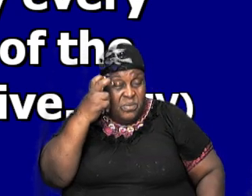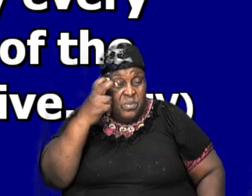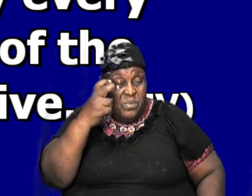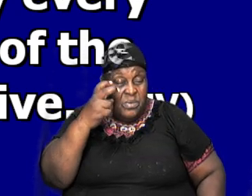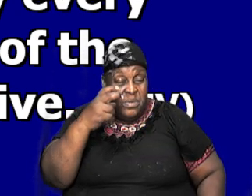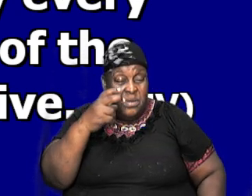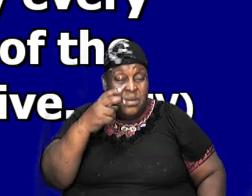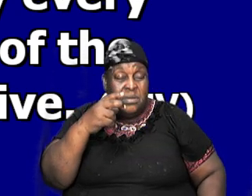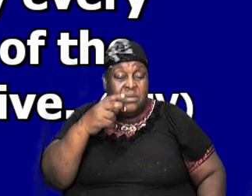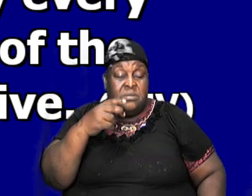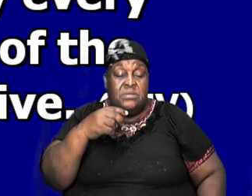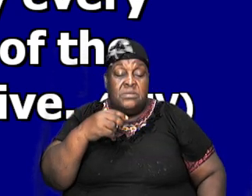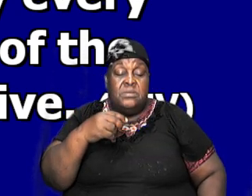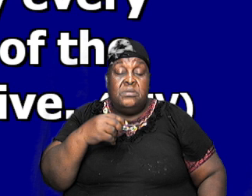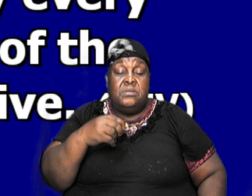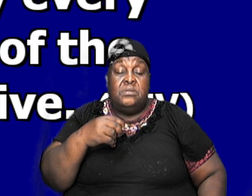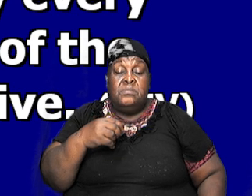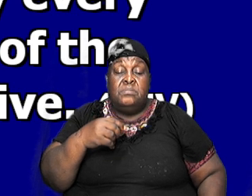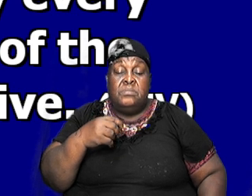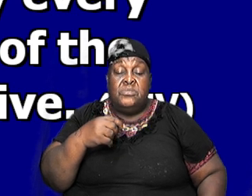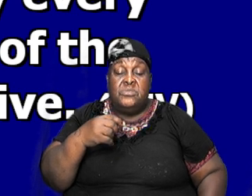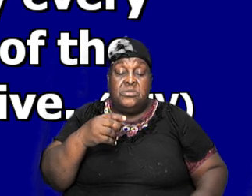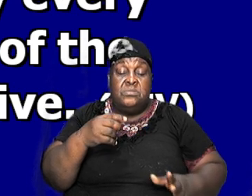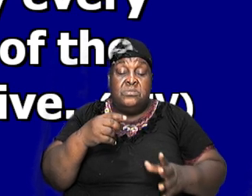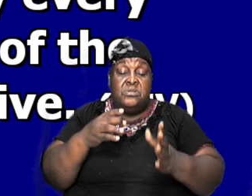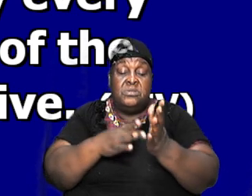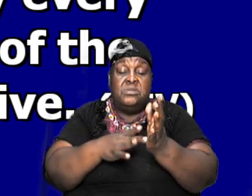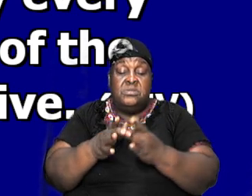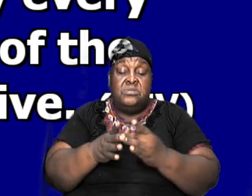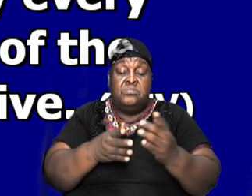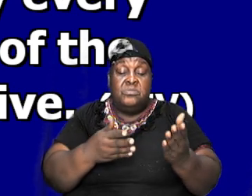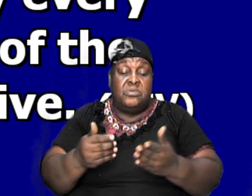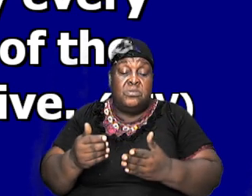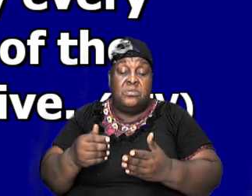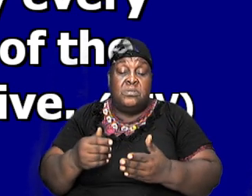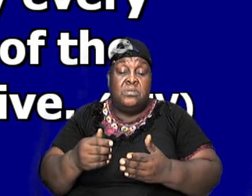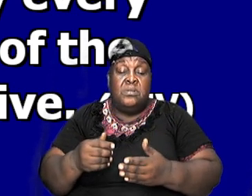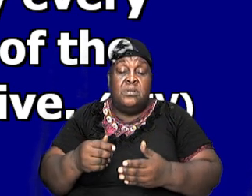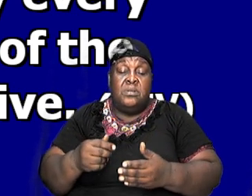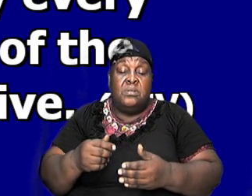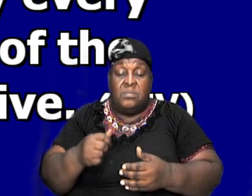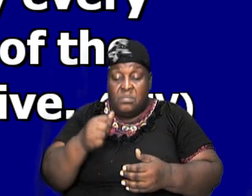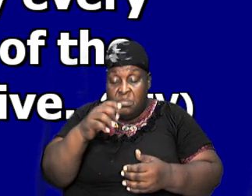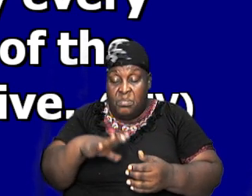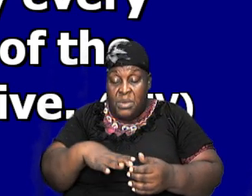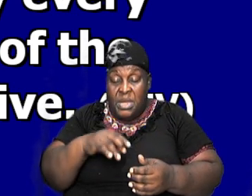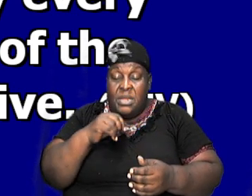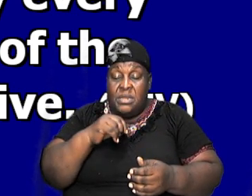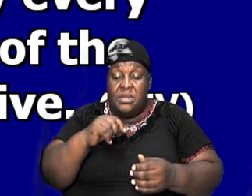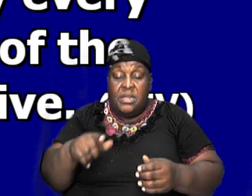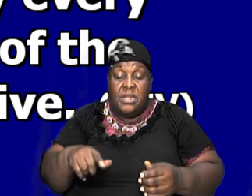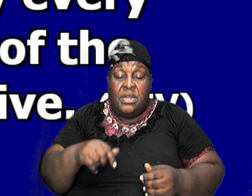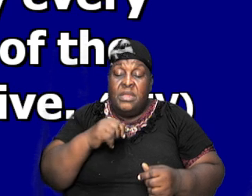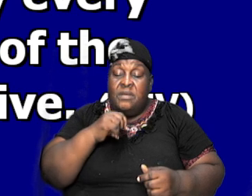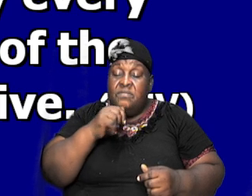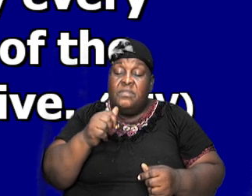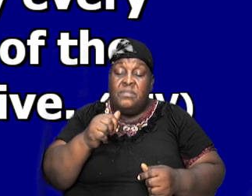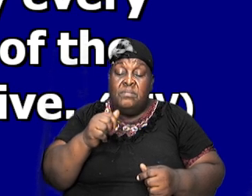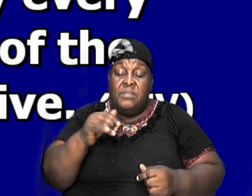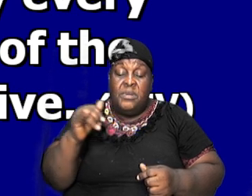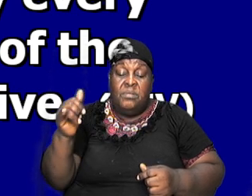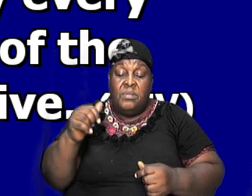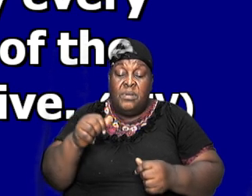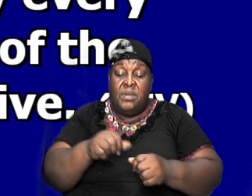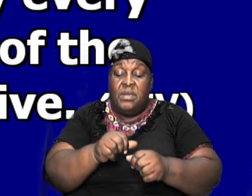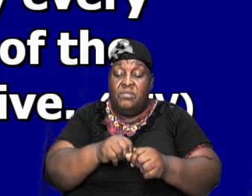break. And this is why he quoted the scripture and said, you know, man shall not live by bread alone, but by every